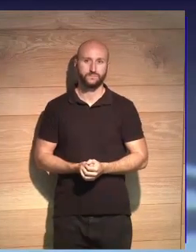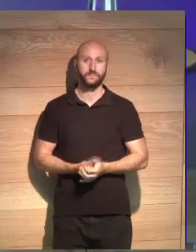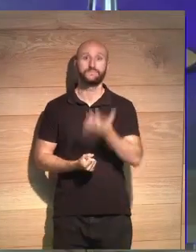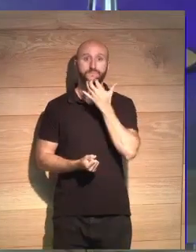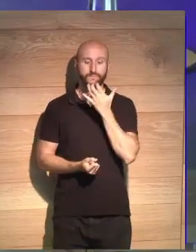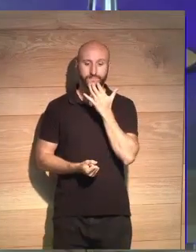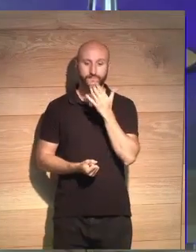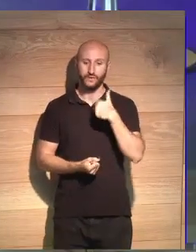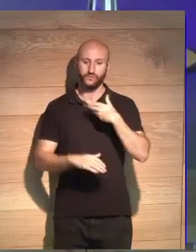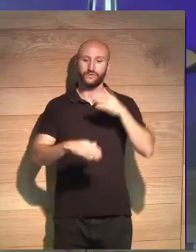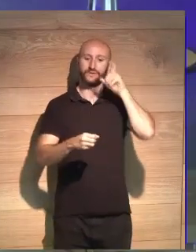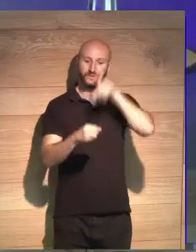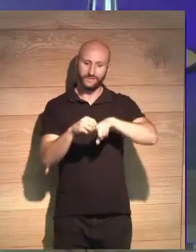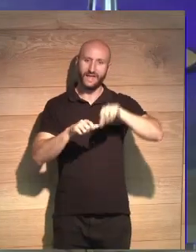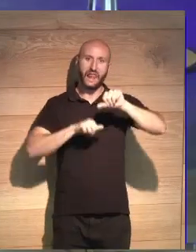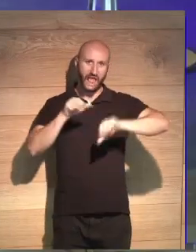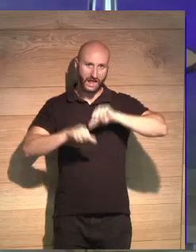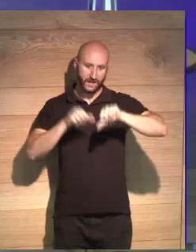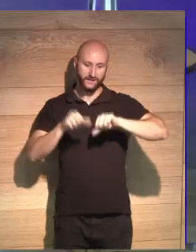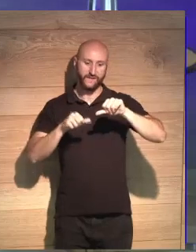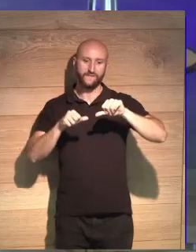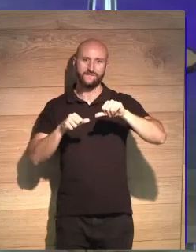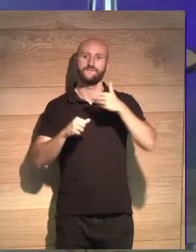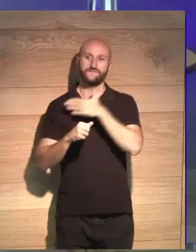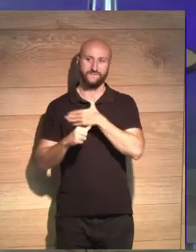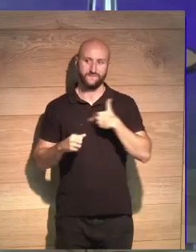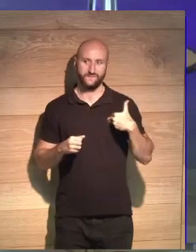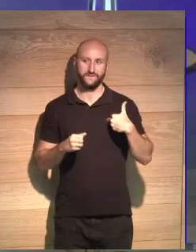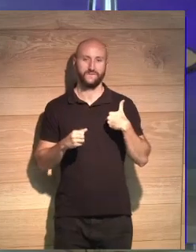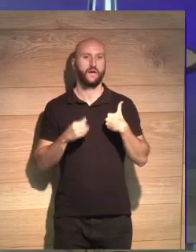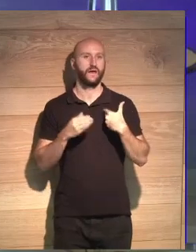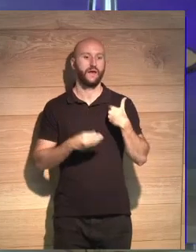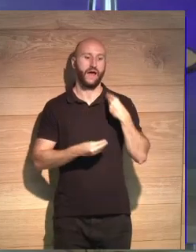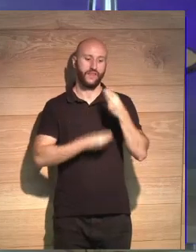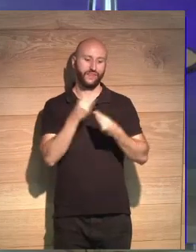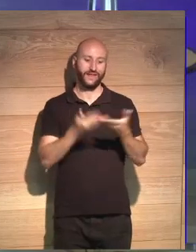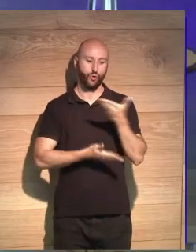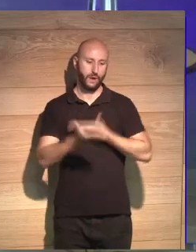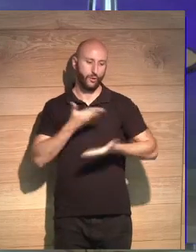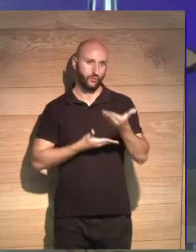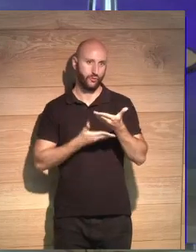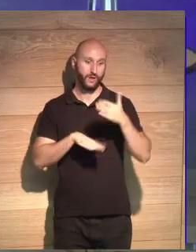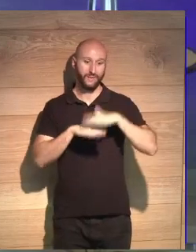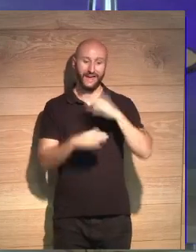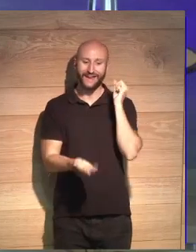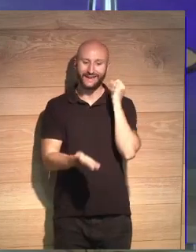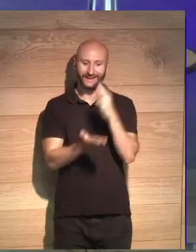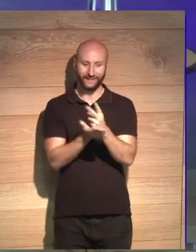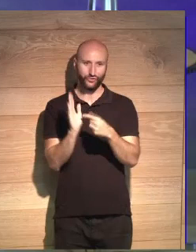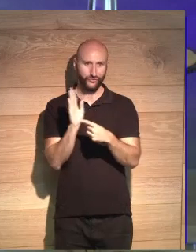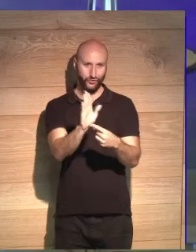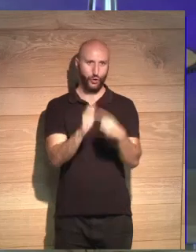was. And now we are in this league and we want to be part of this league, so we are